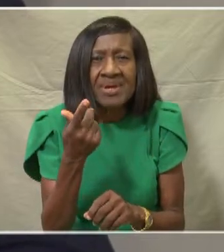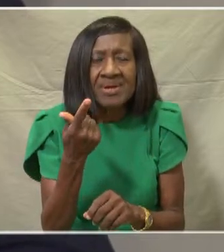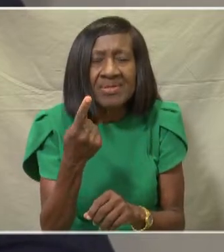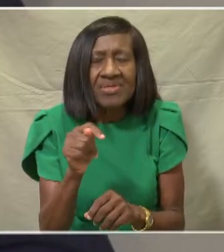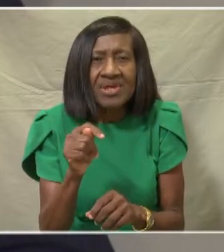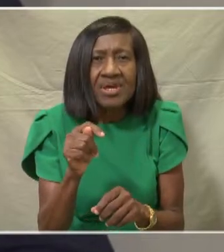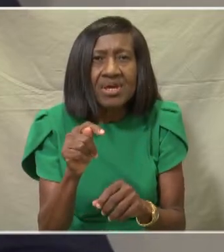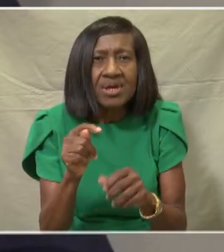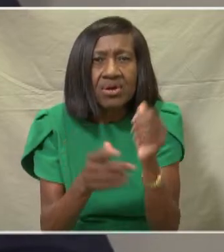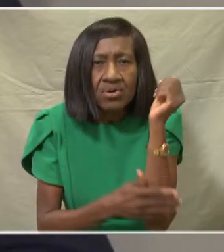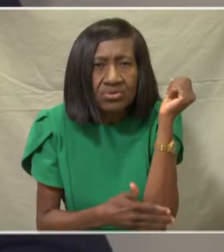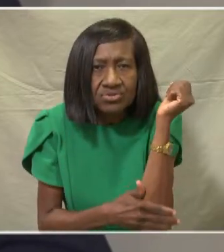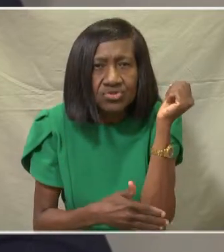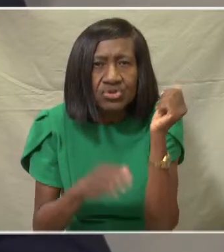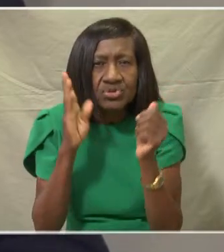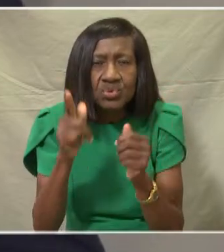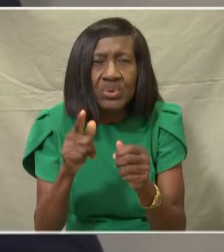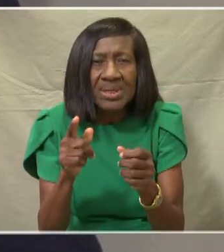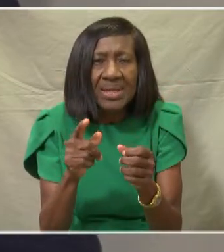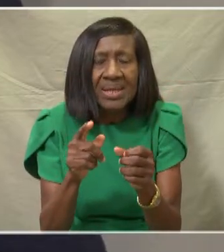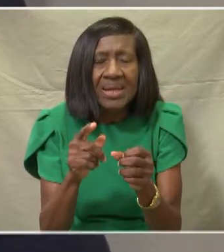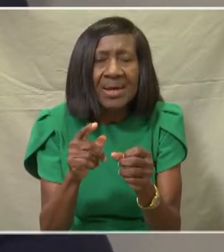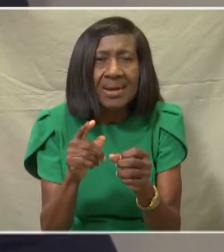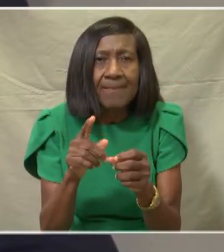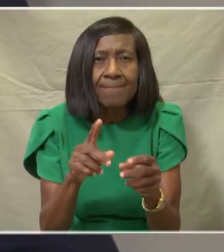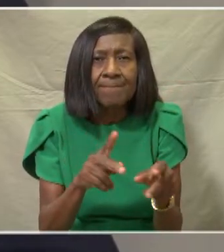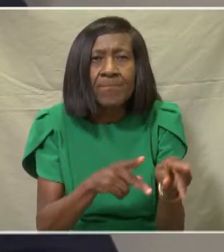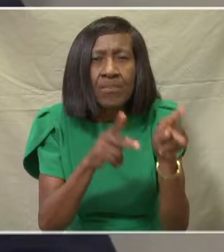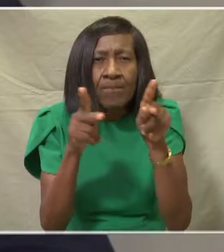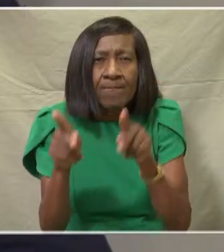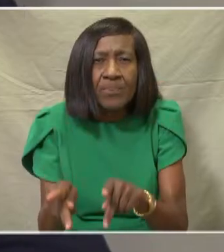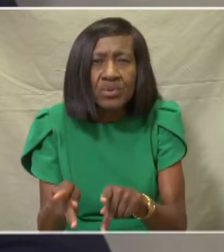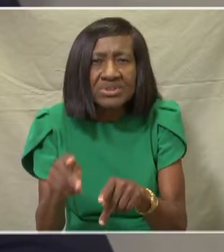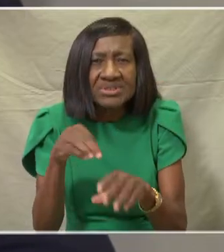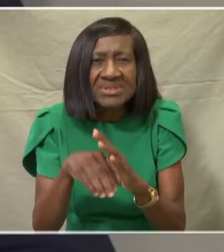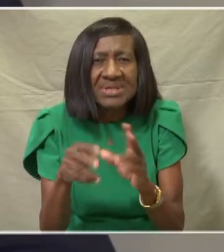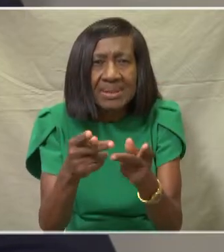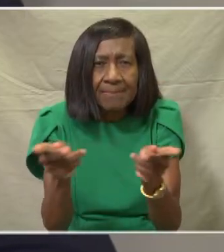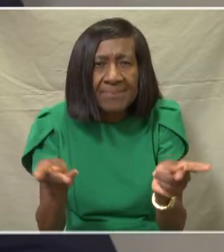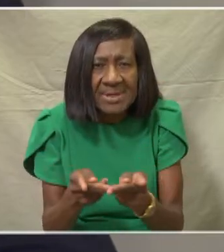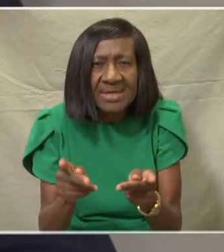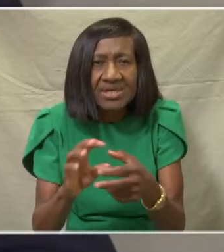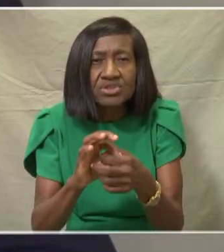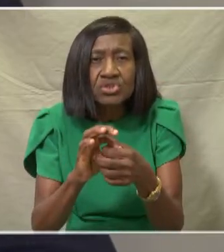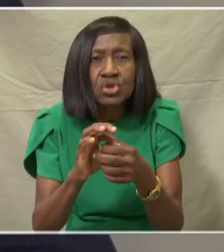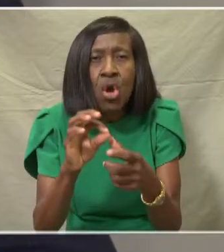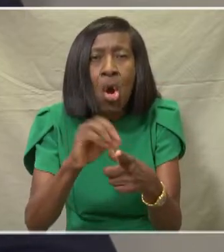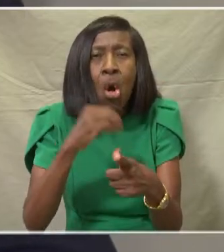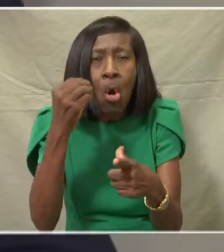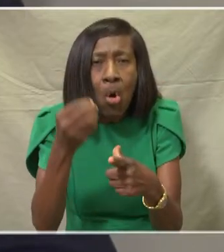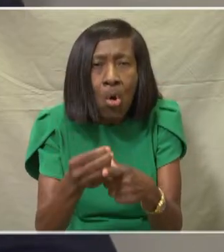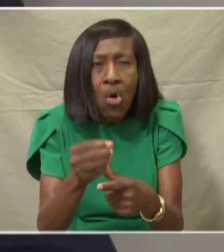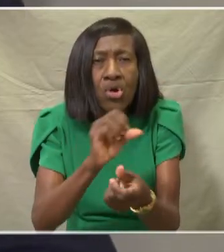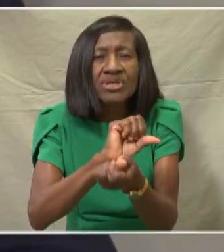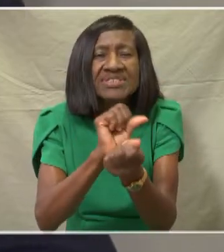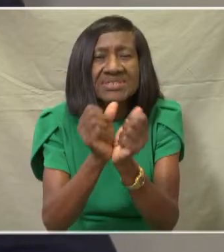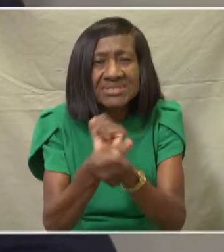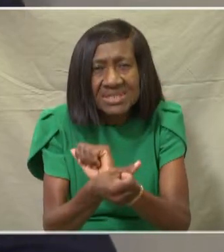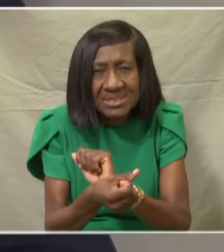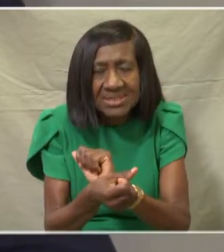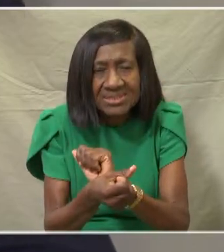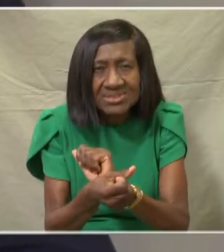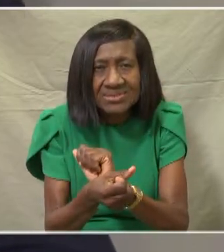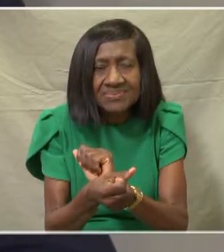just governments. There are other members there as well. So I would, yeah, that would be